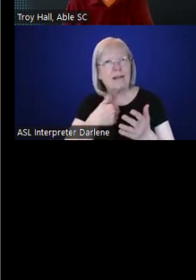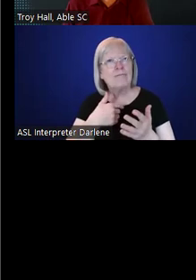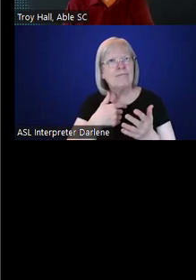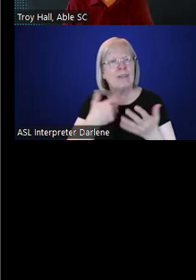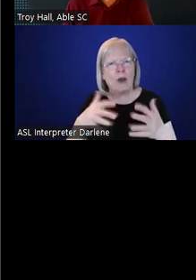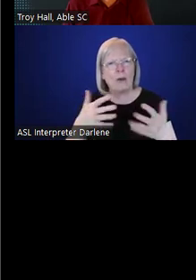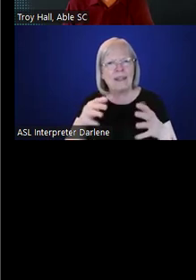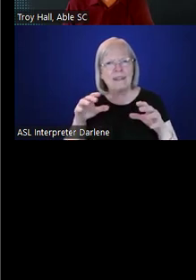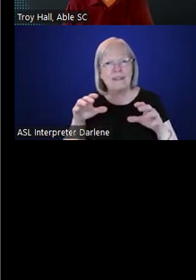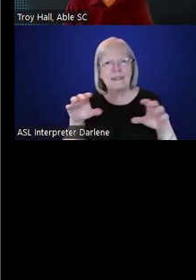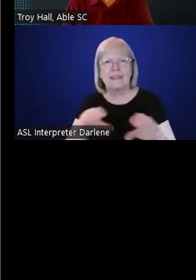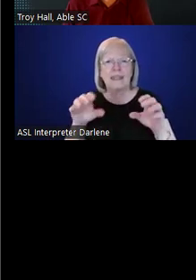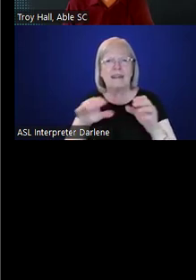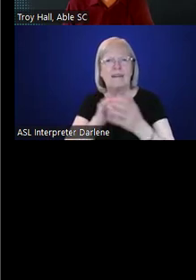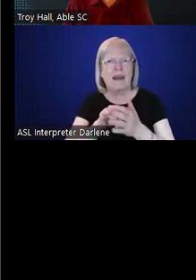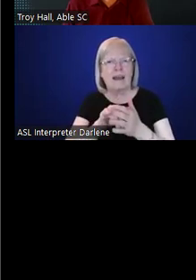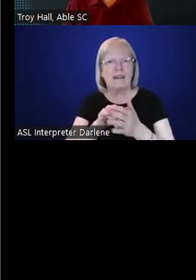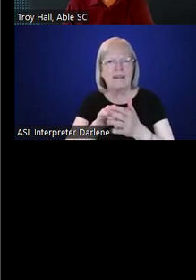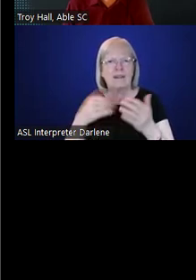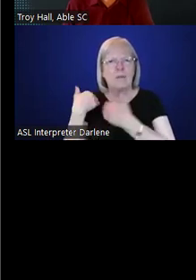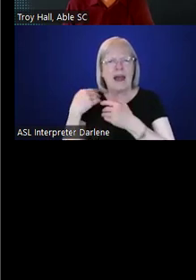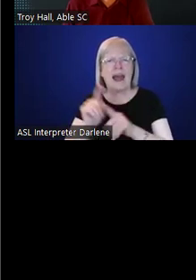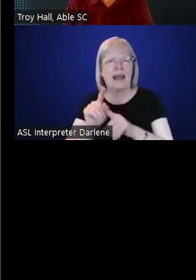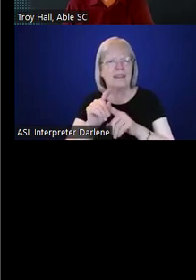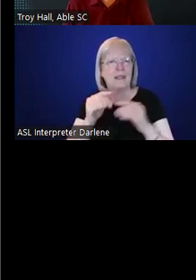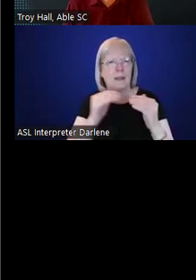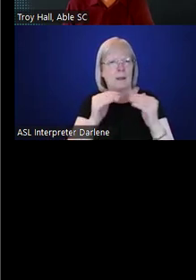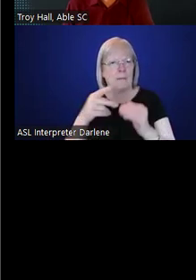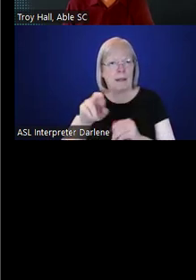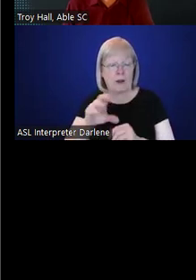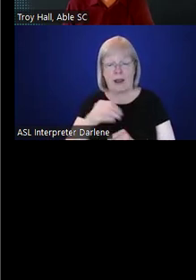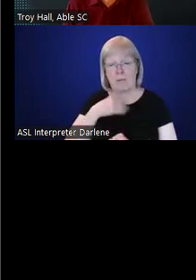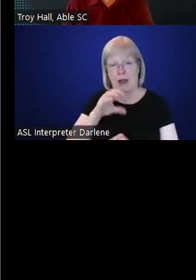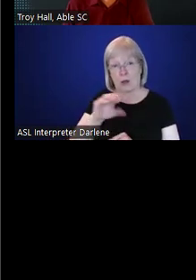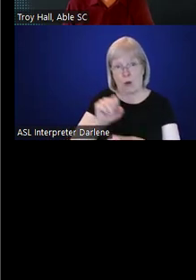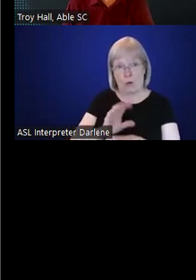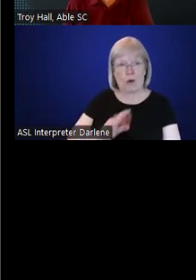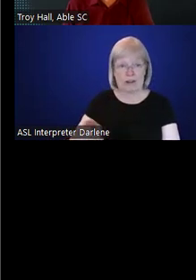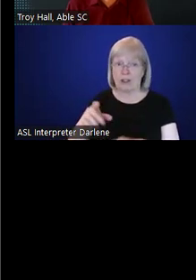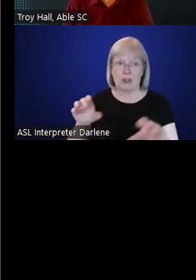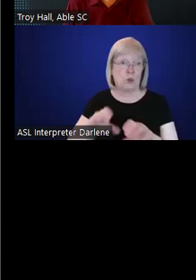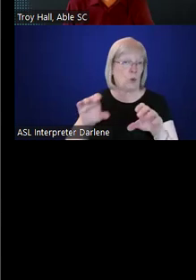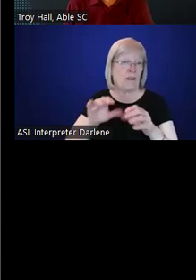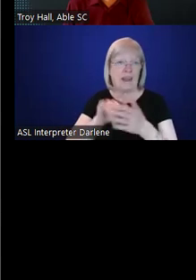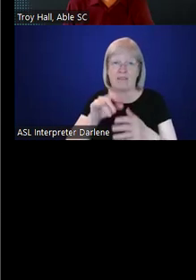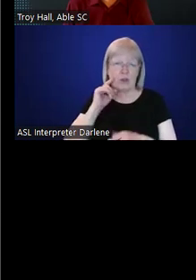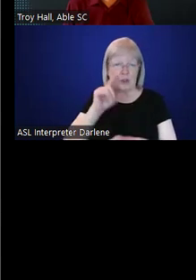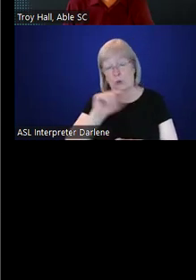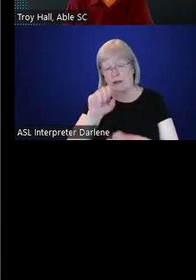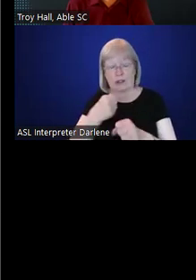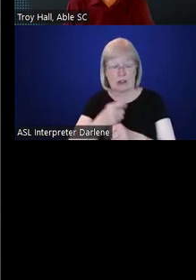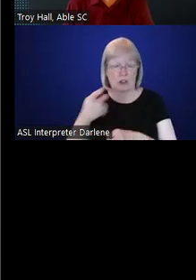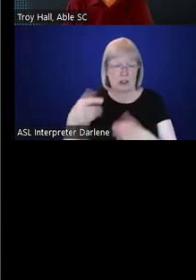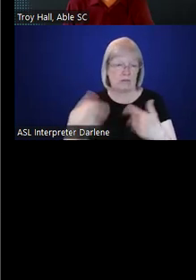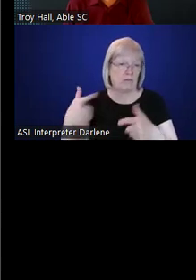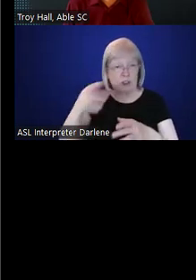the youth, the peer, and then my coworker has been doing it for 20 years and is just an expert in all of this when it